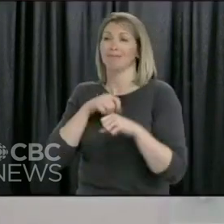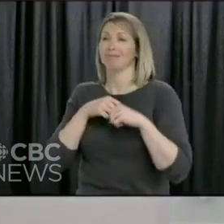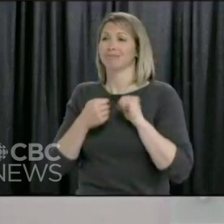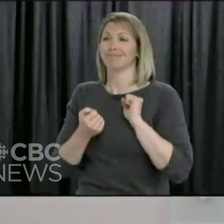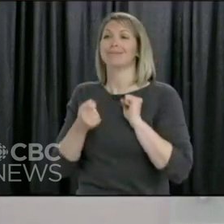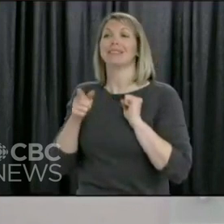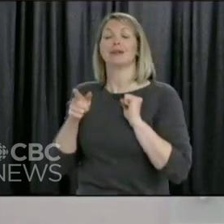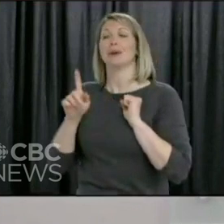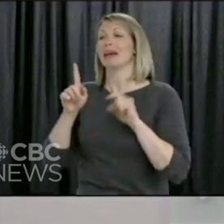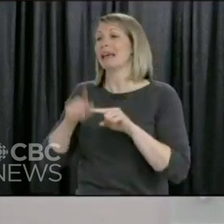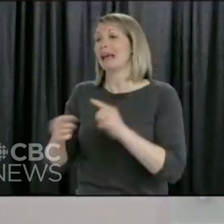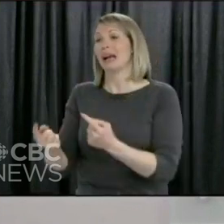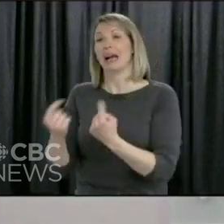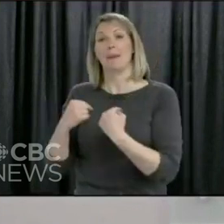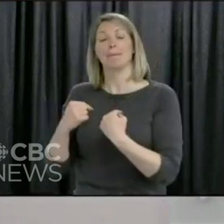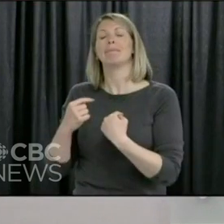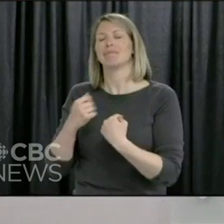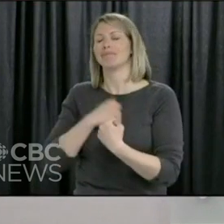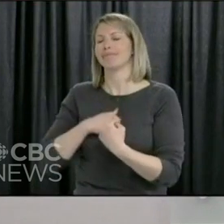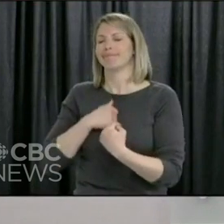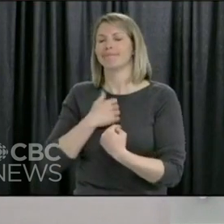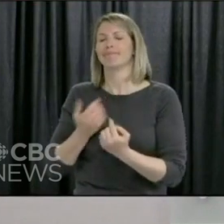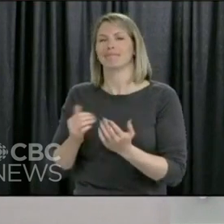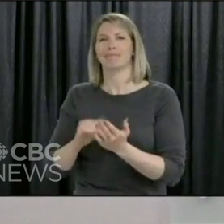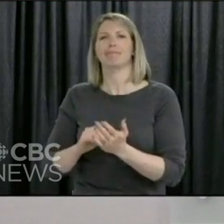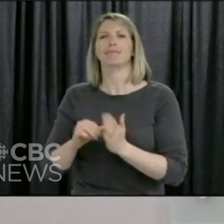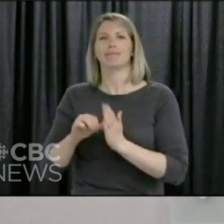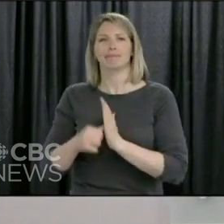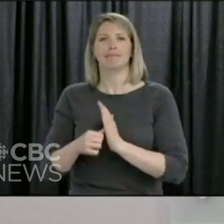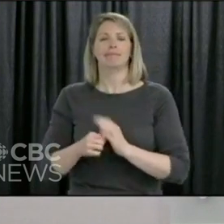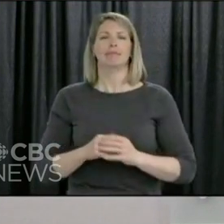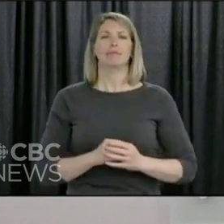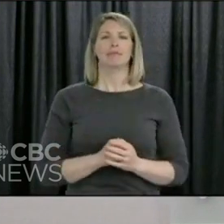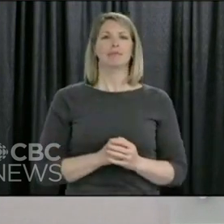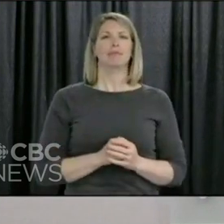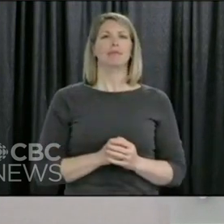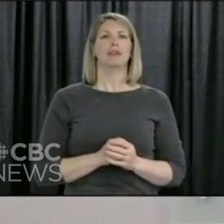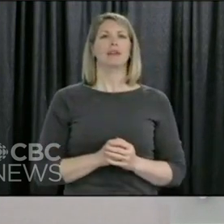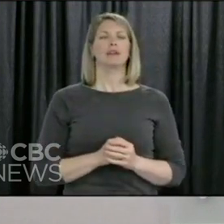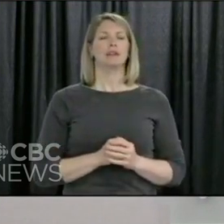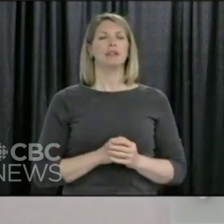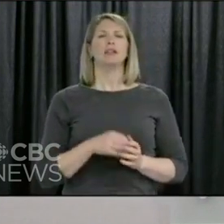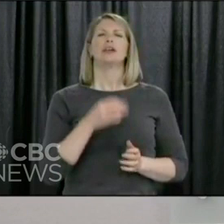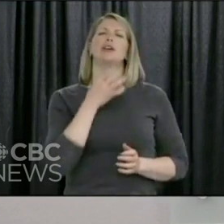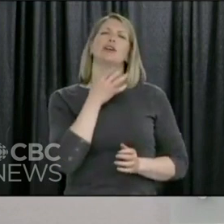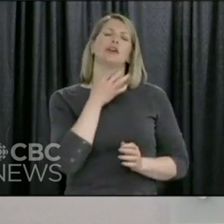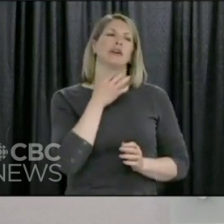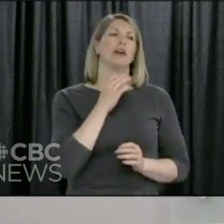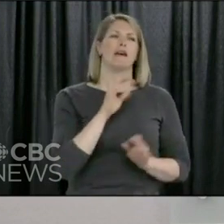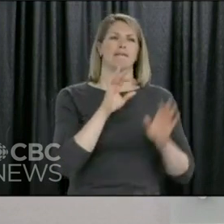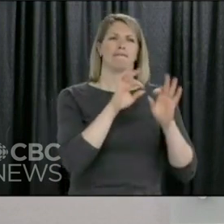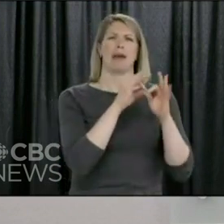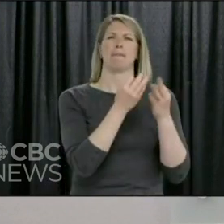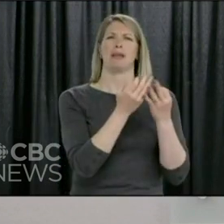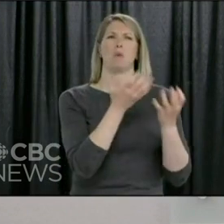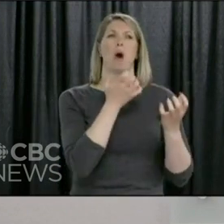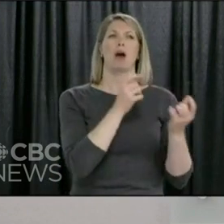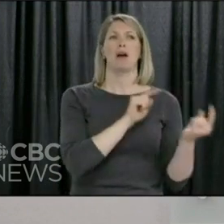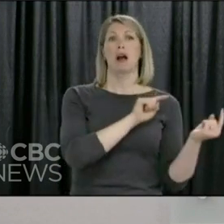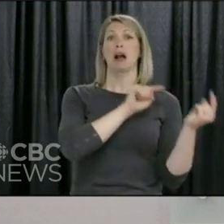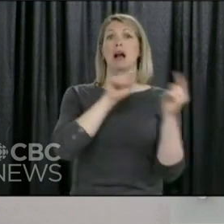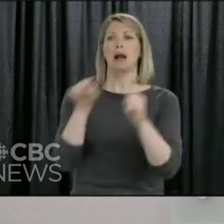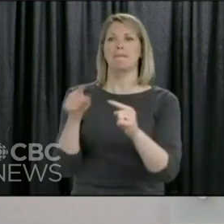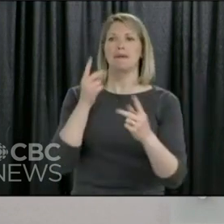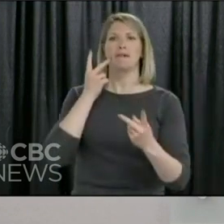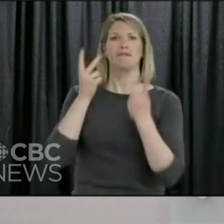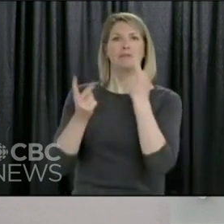This is for Dr. Fitzgerald. For those who are coming home to attend a funeral, those types of services, and are to arrive